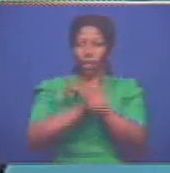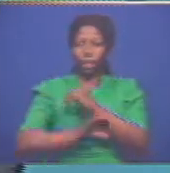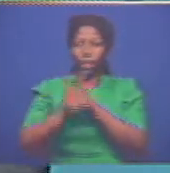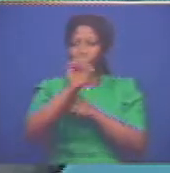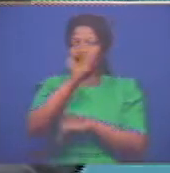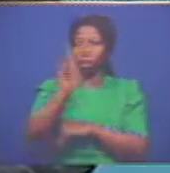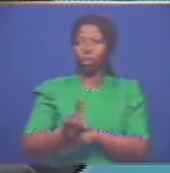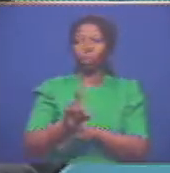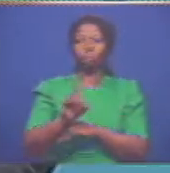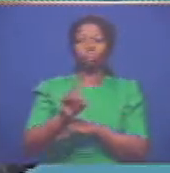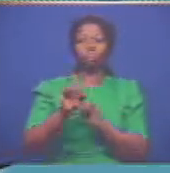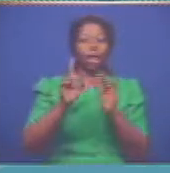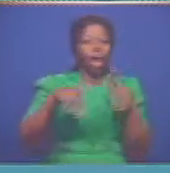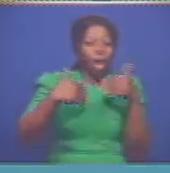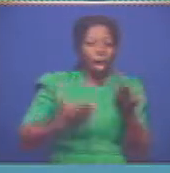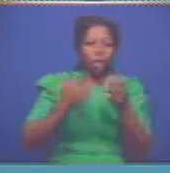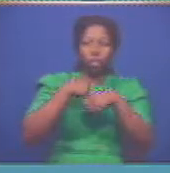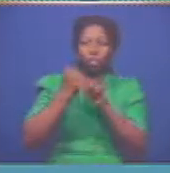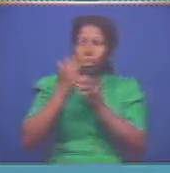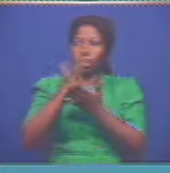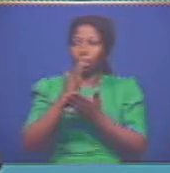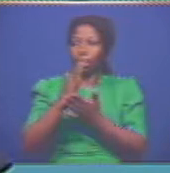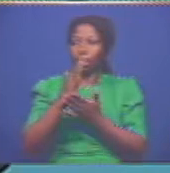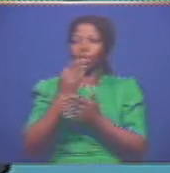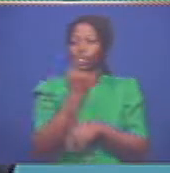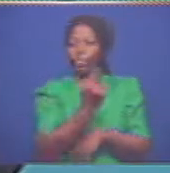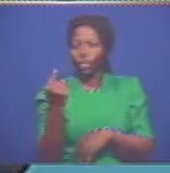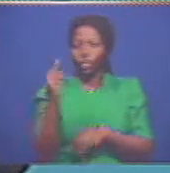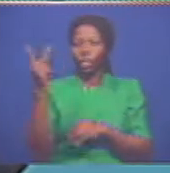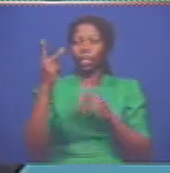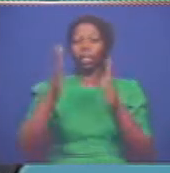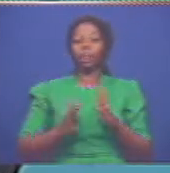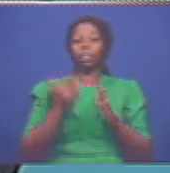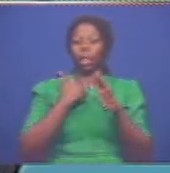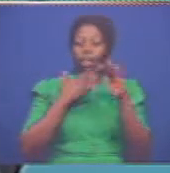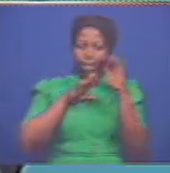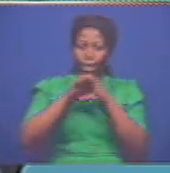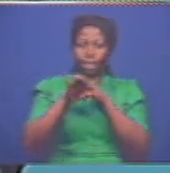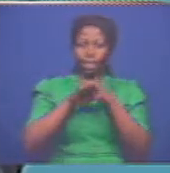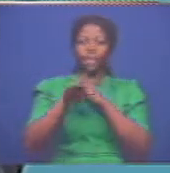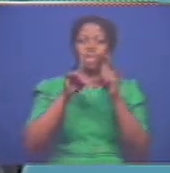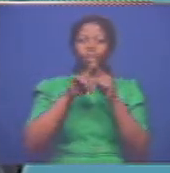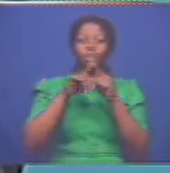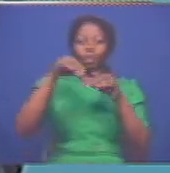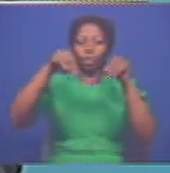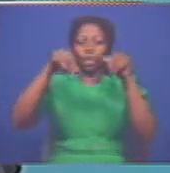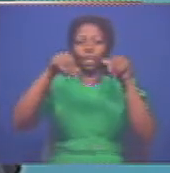is, how do we ensure that each and every Kenyan has access to quality and